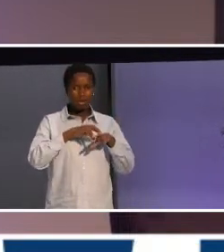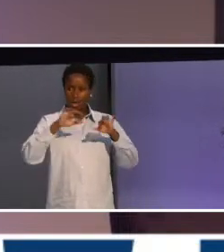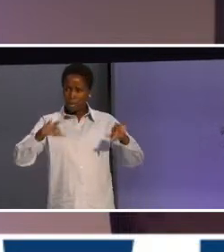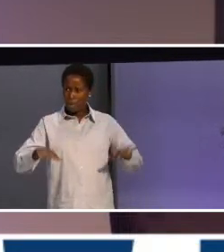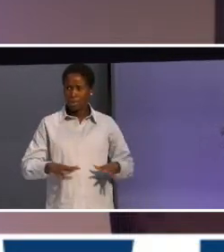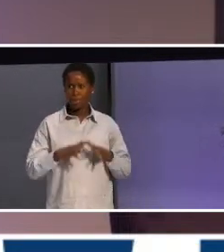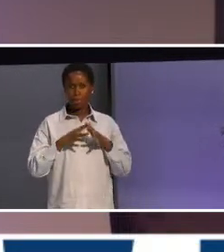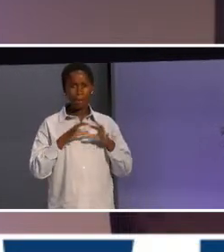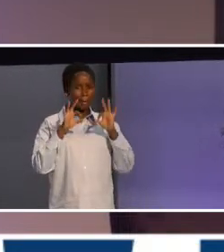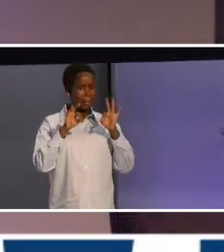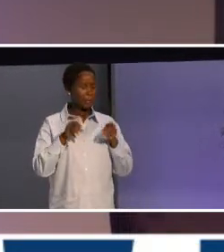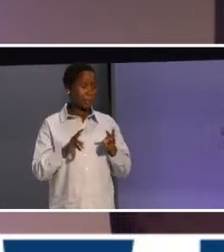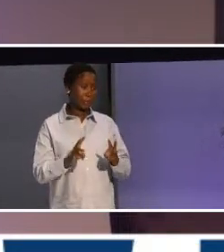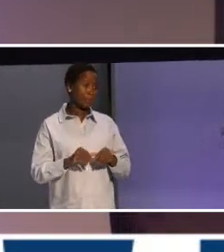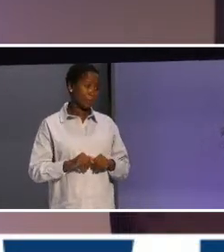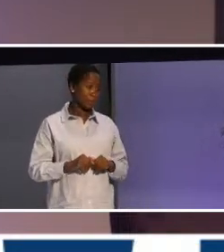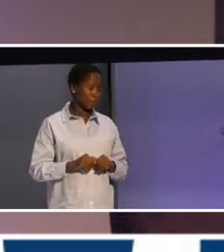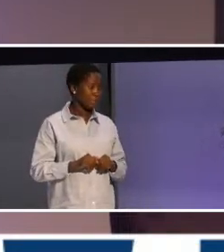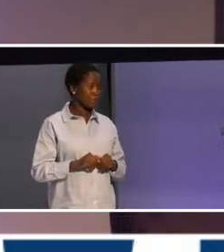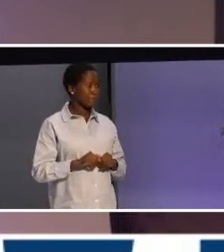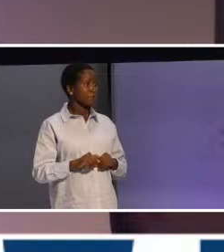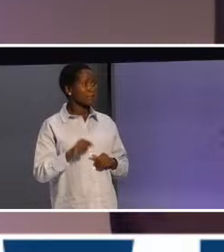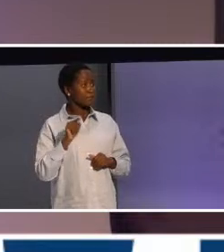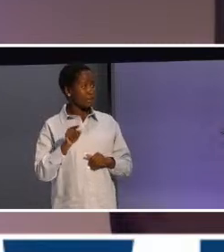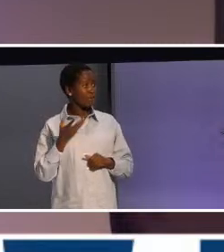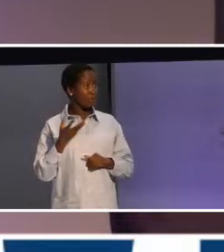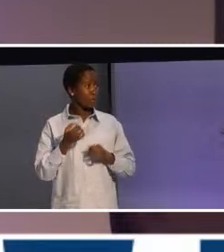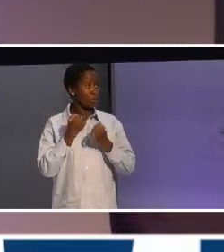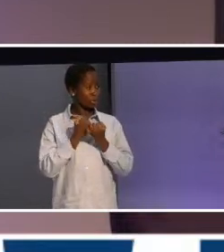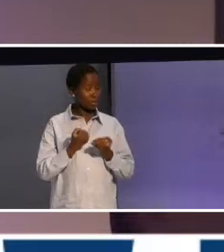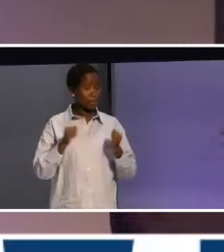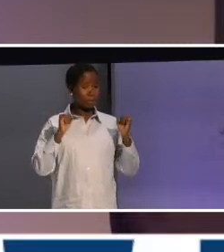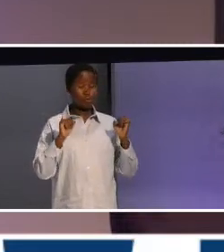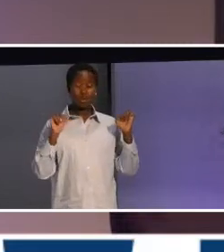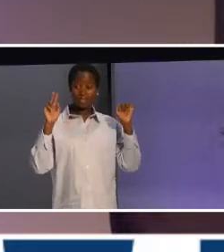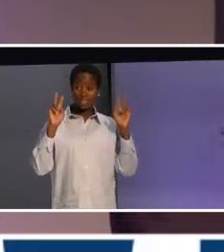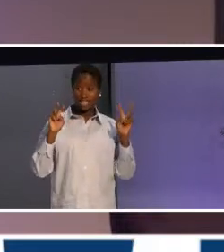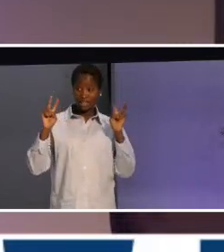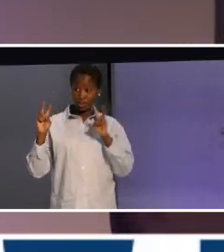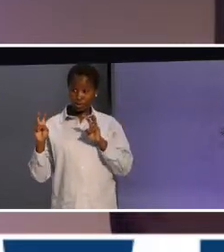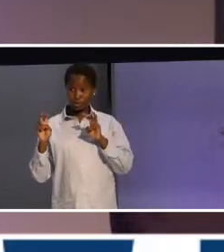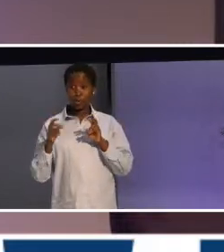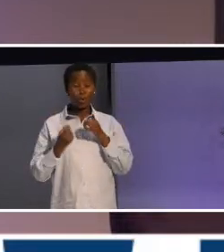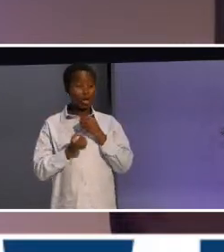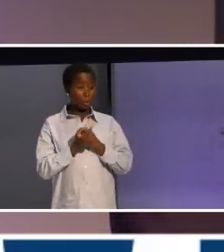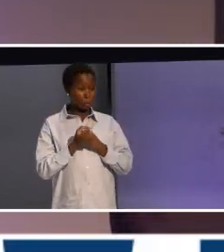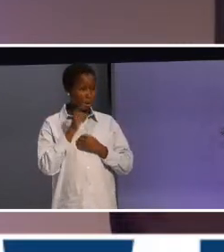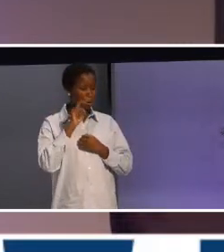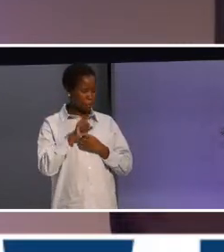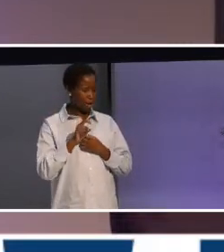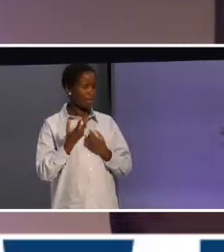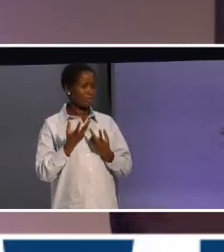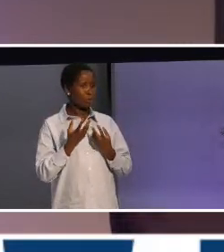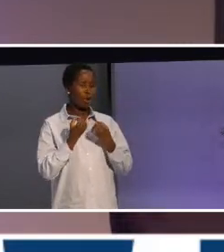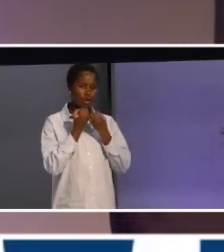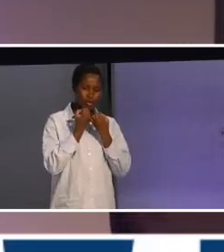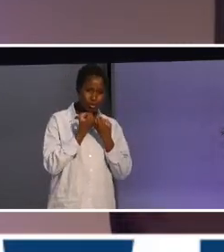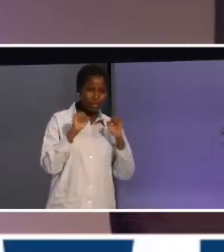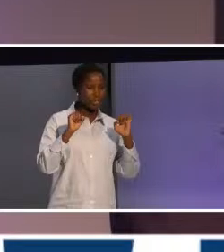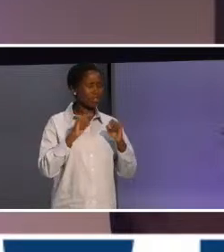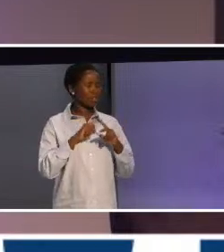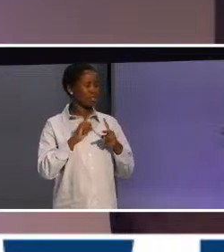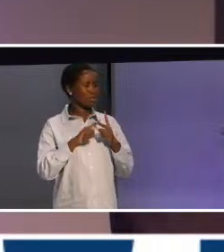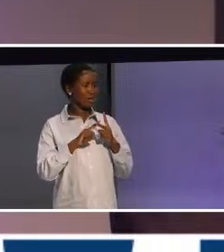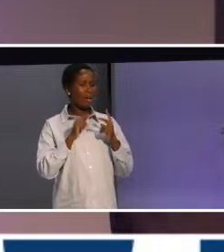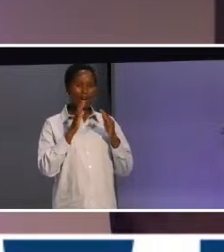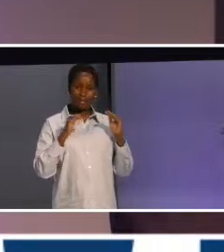It validates our belief that democratic methods of which free, fair, transparent and